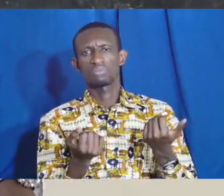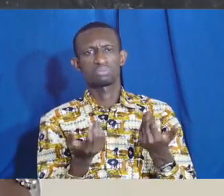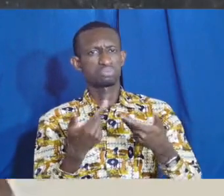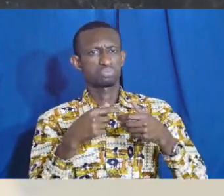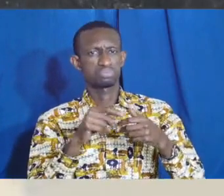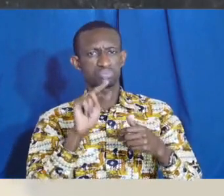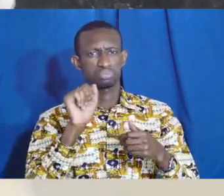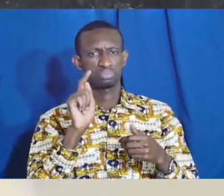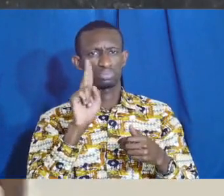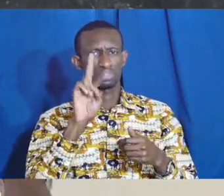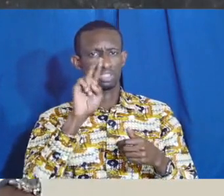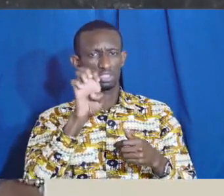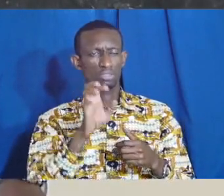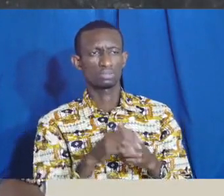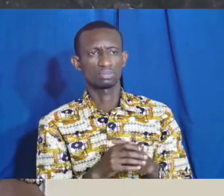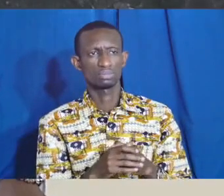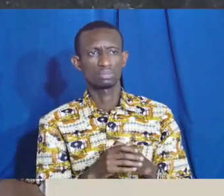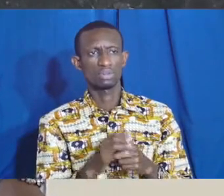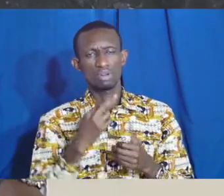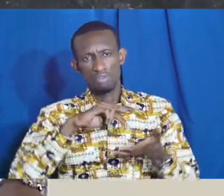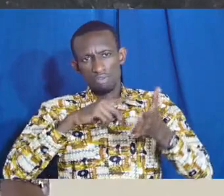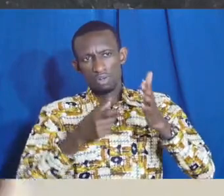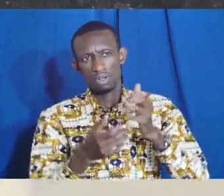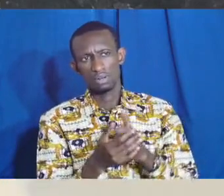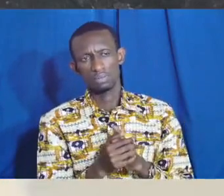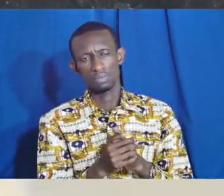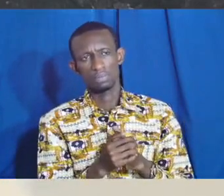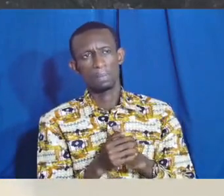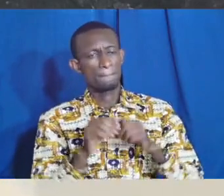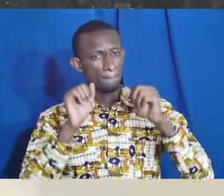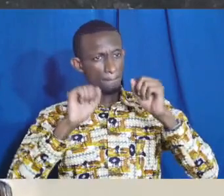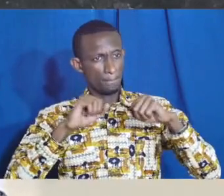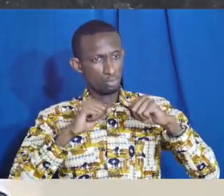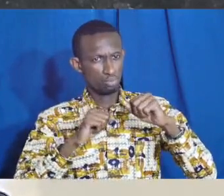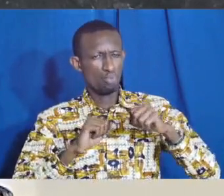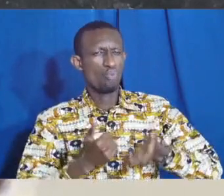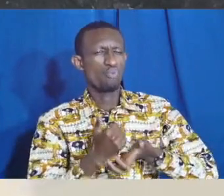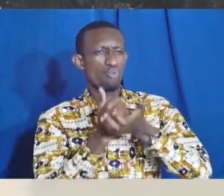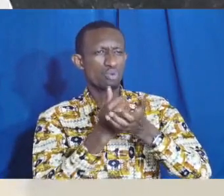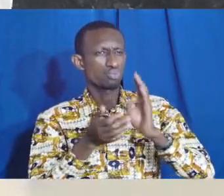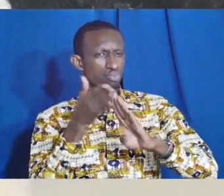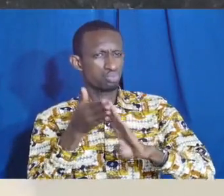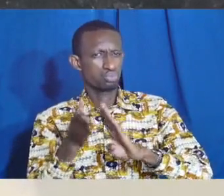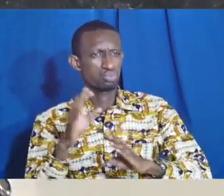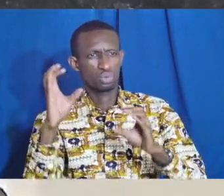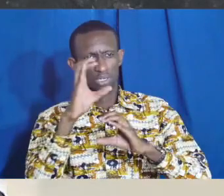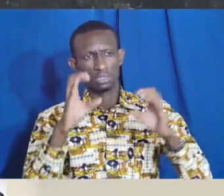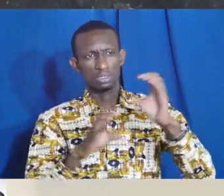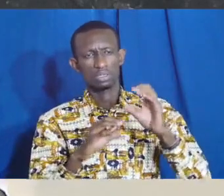in nature, specifically I mean they are globular proteins, and they can speed up the rate of chemical reactions or they slow